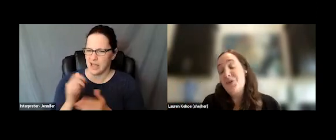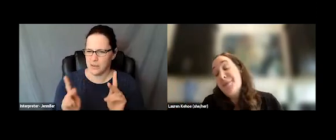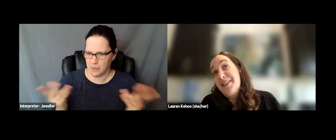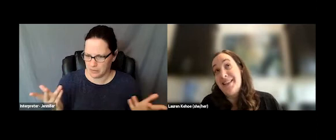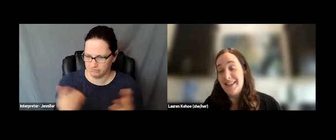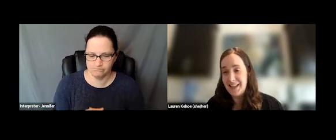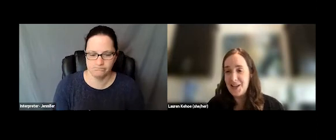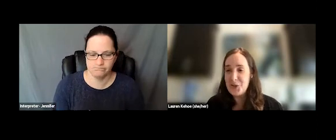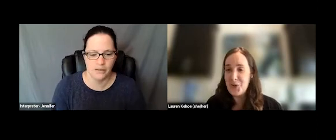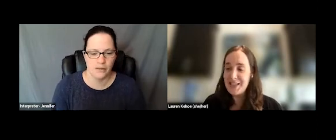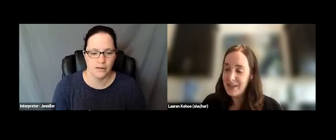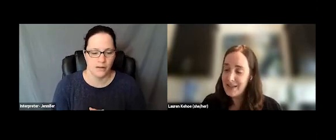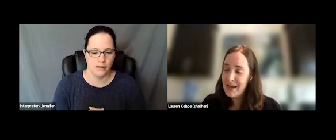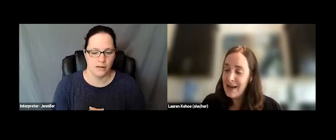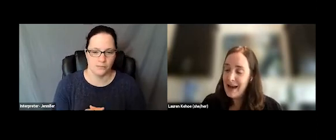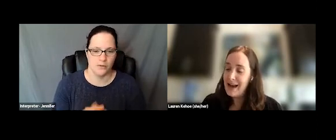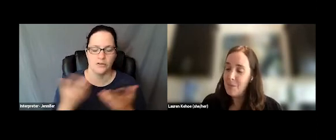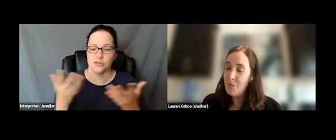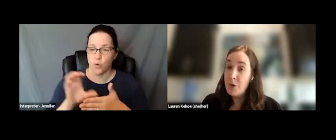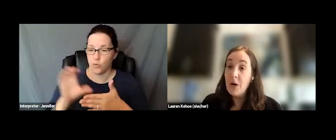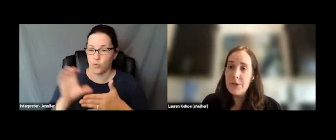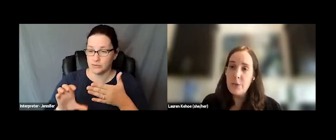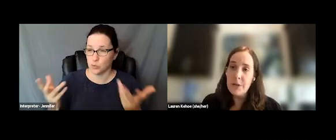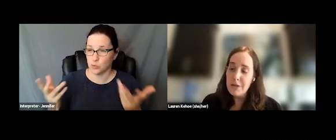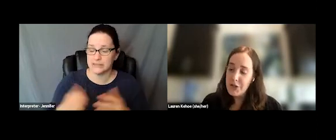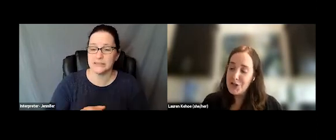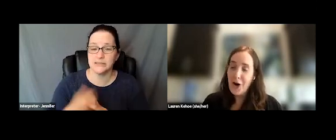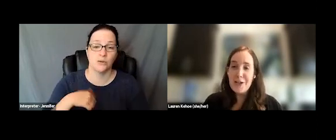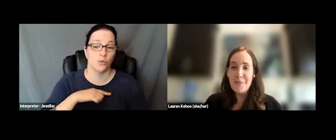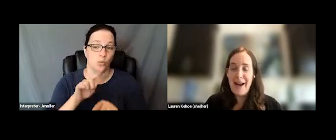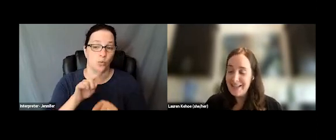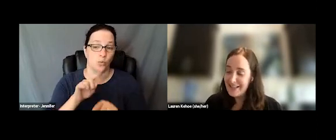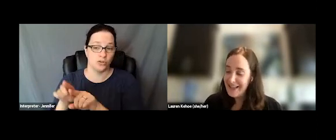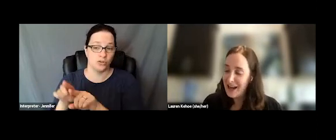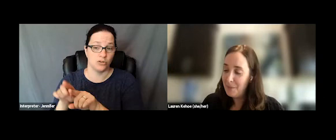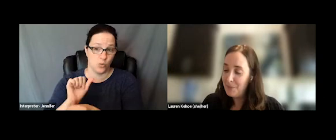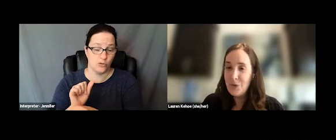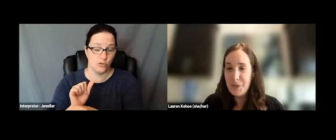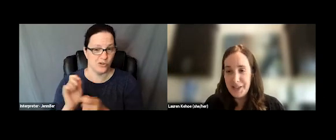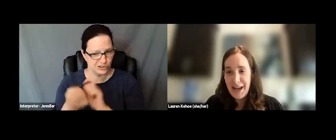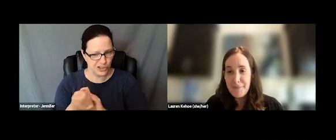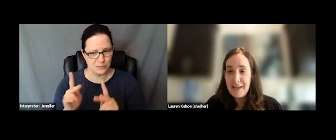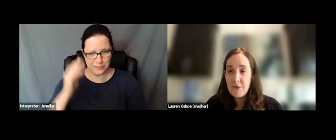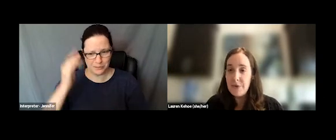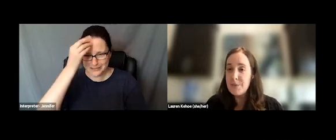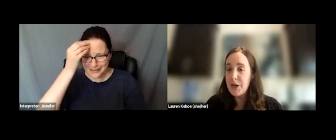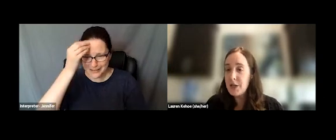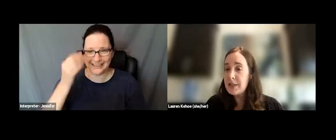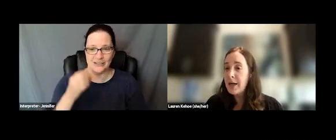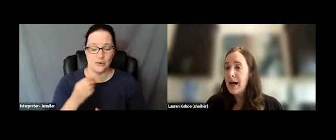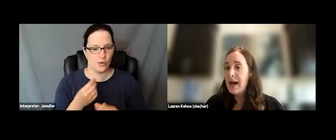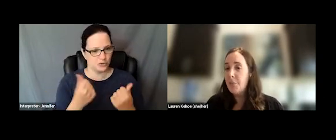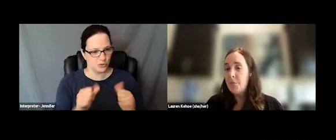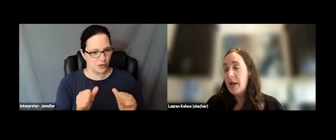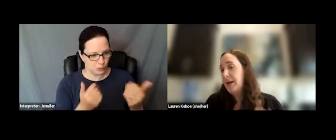And what were some of the consequences of this? We were also working to change hearts and minds. We were building empathy through this